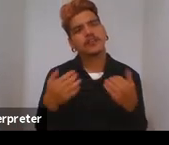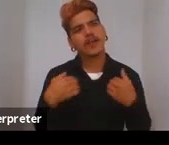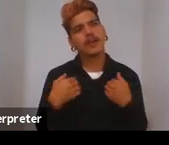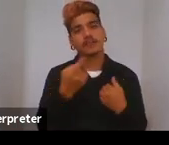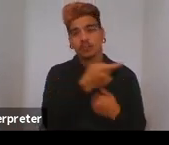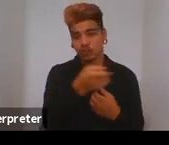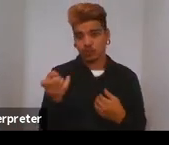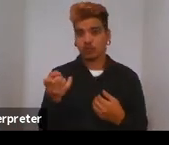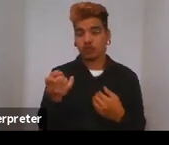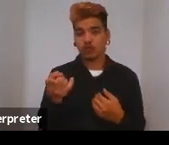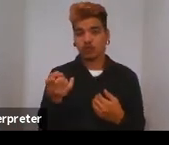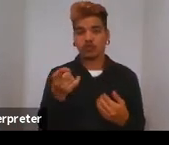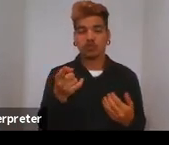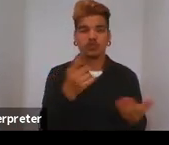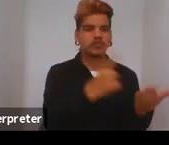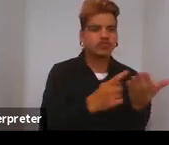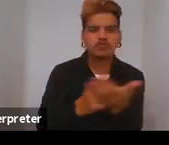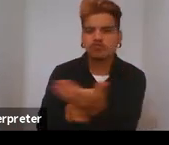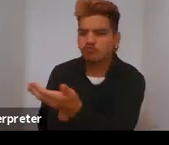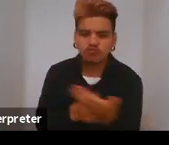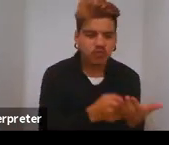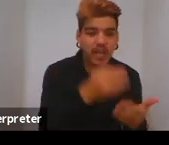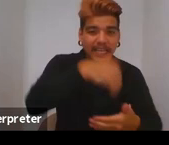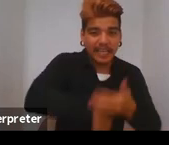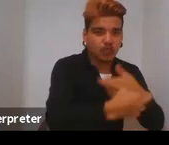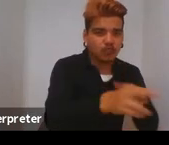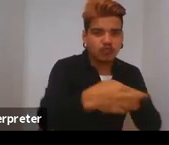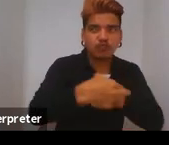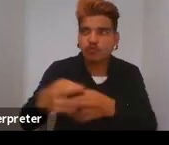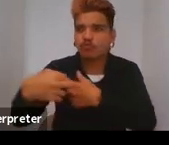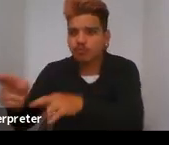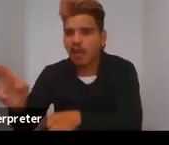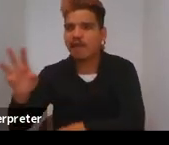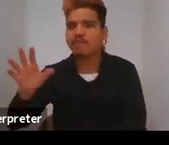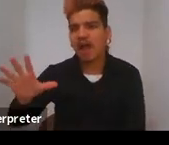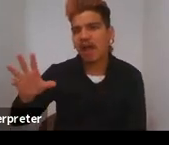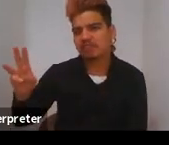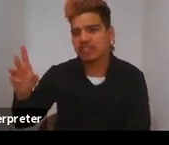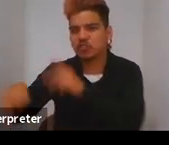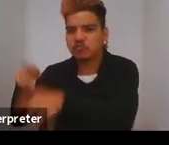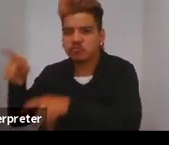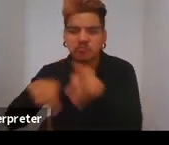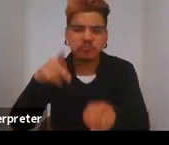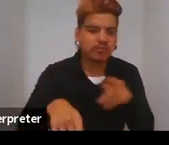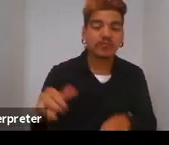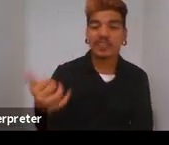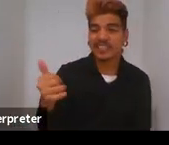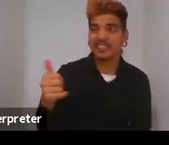all talk in breakout rooms of about 5 or 6 people, about 10 breakout rooms, I'm